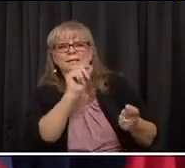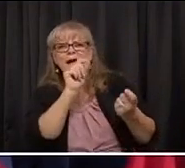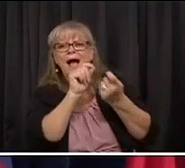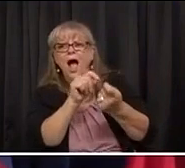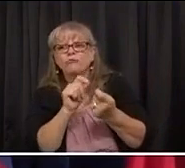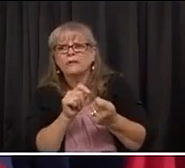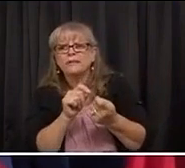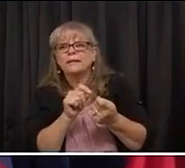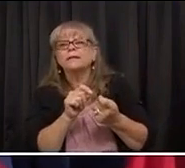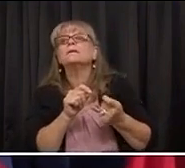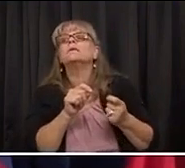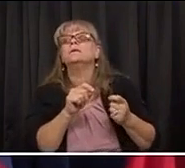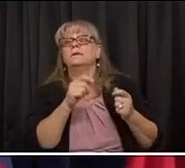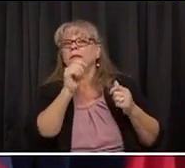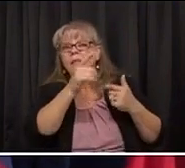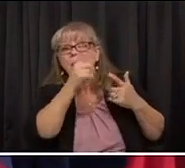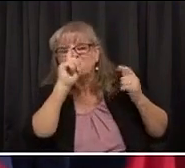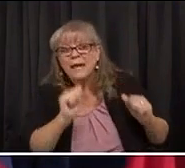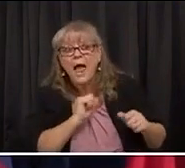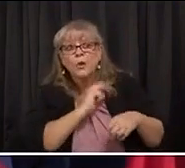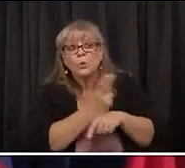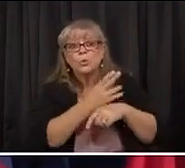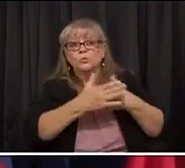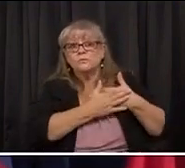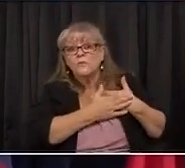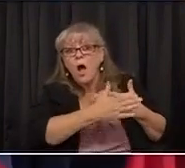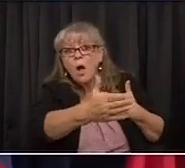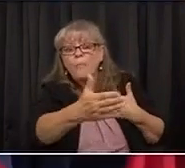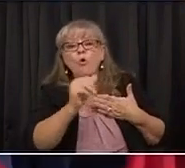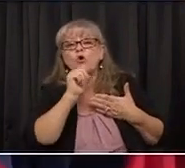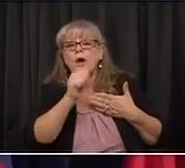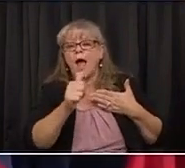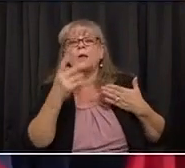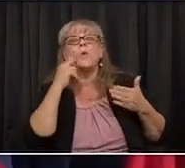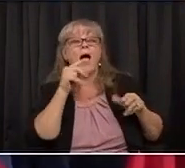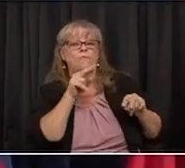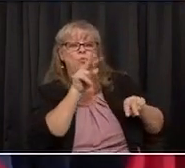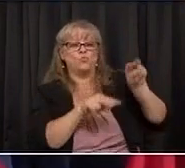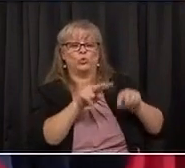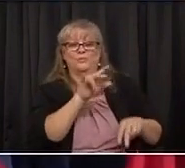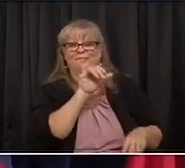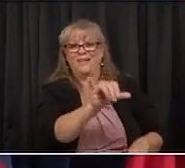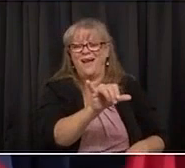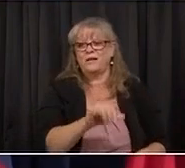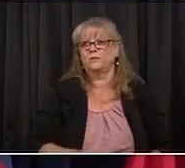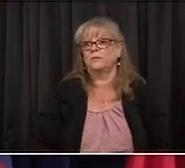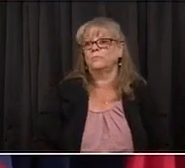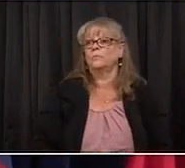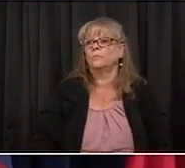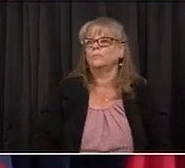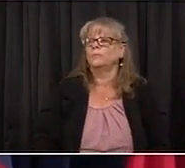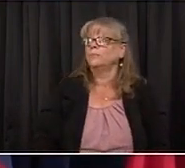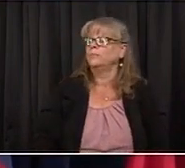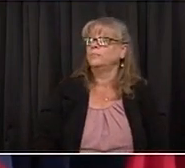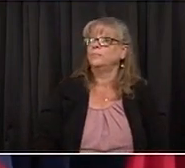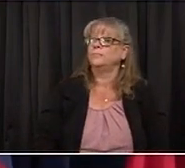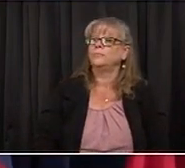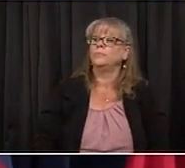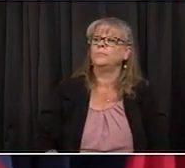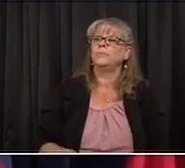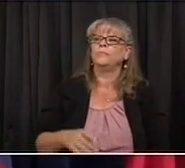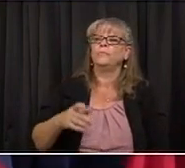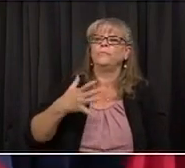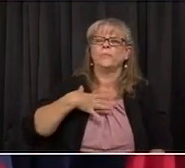a way of monitoring the spread of the virus. Yes? Governor, can you talk a little bit about schools and testing? Is there a